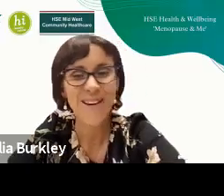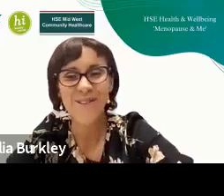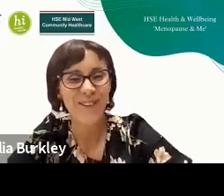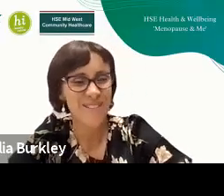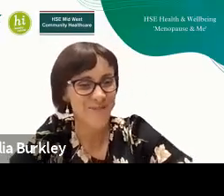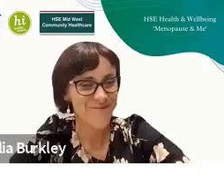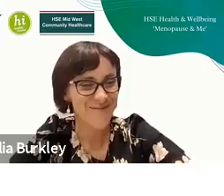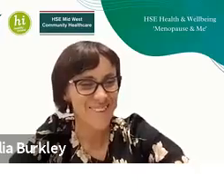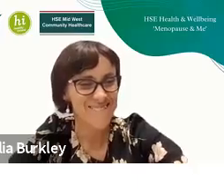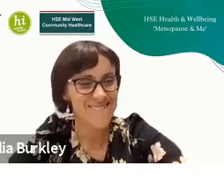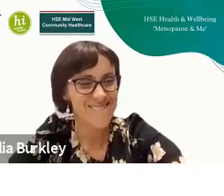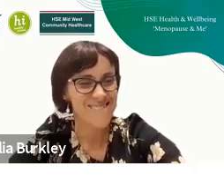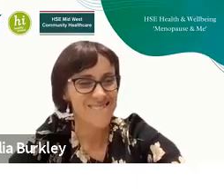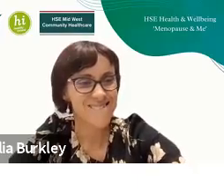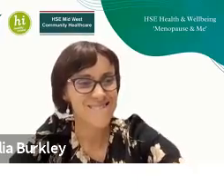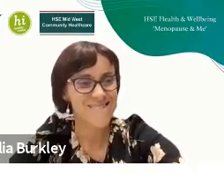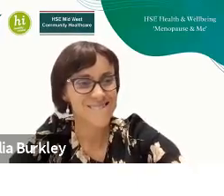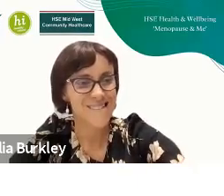So handing it over now.